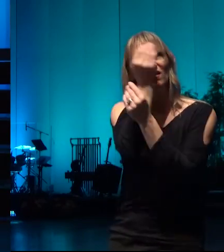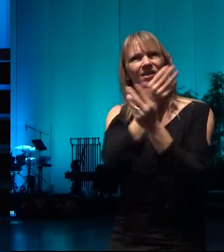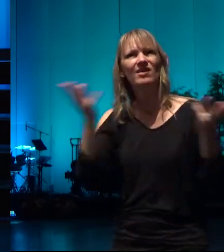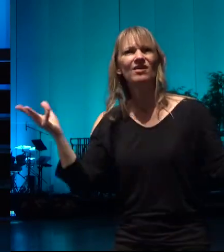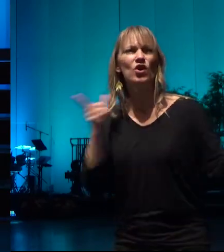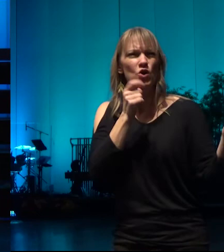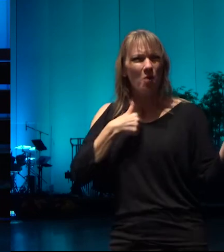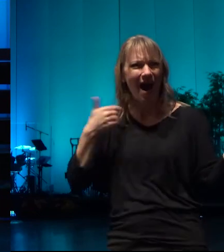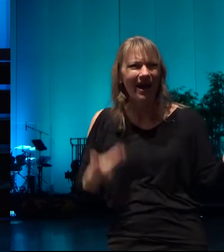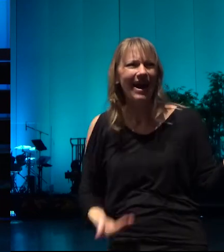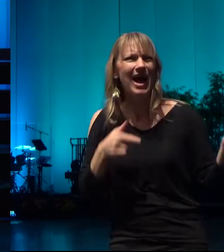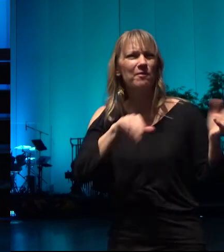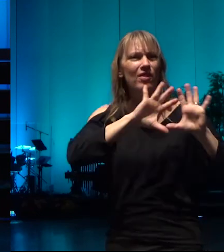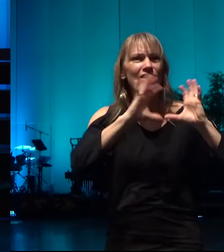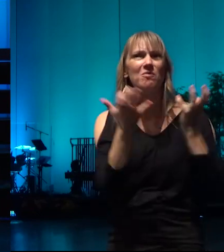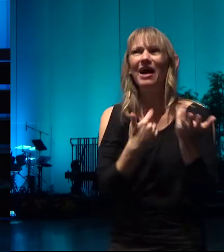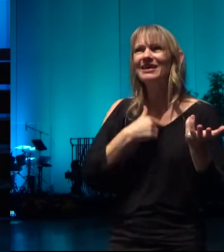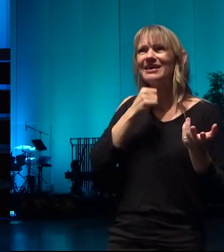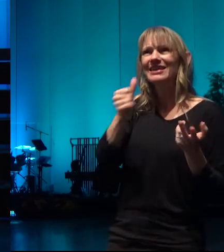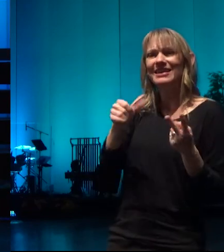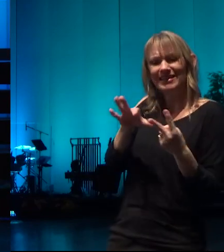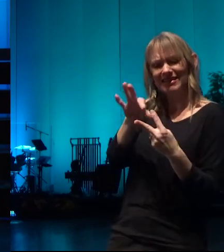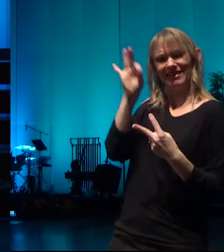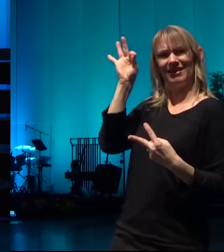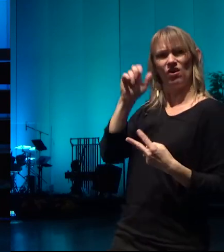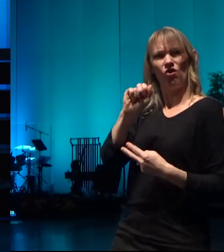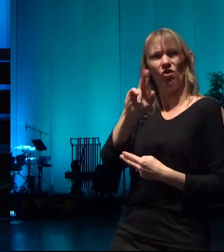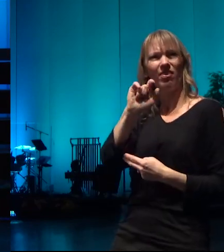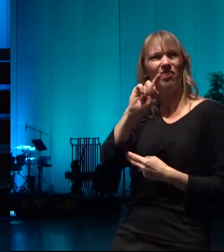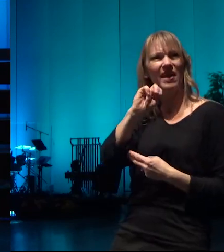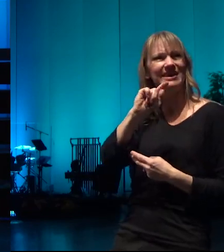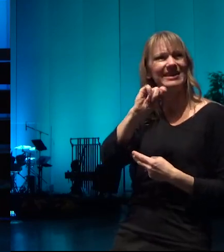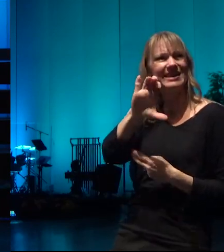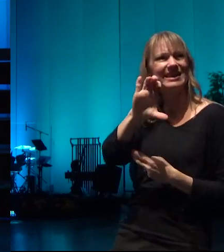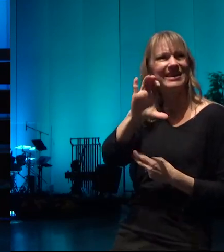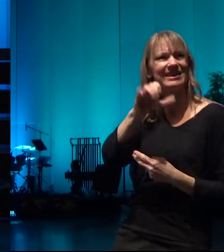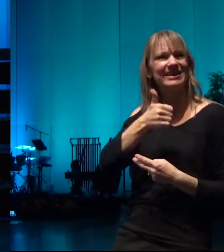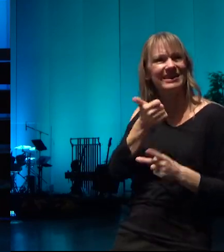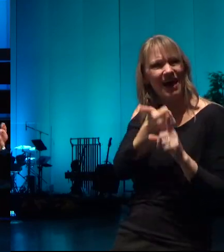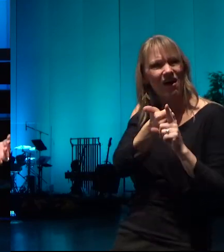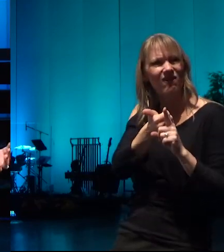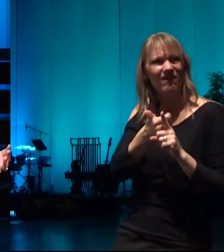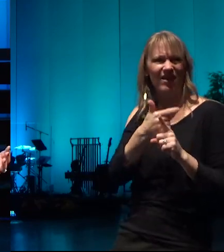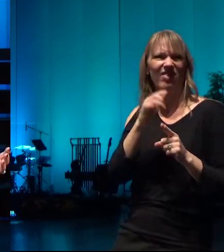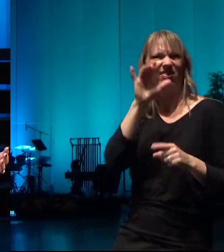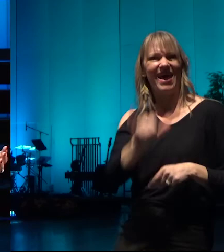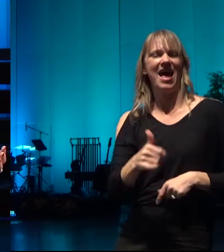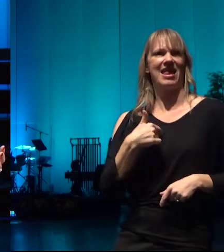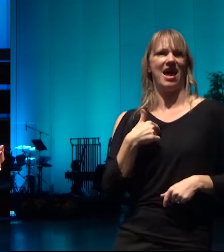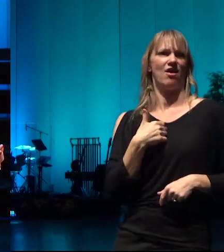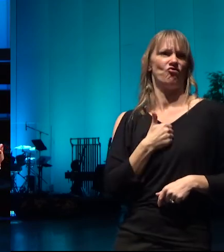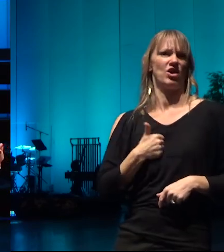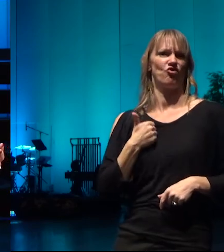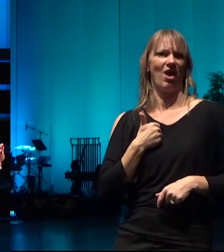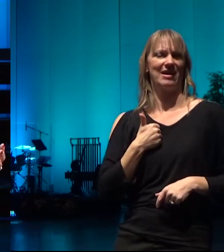who I am with the world. I didn't choose to be my authentic self, and I regret that.